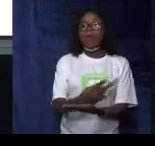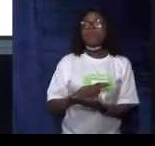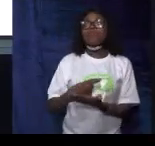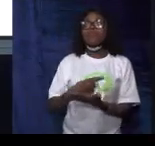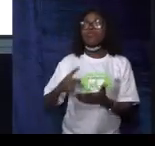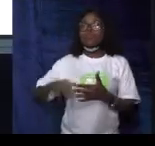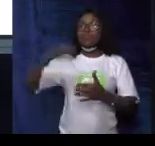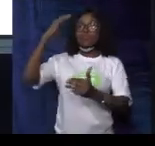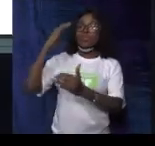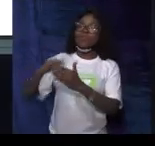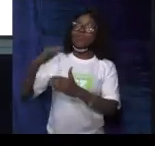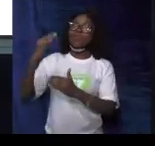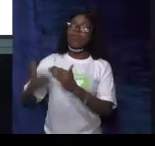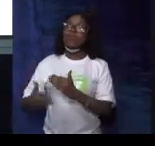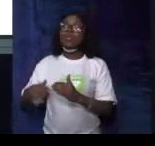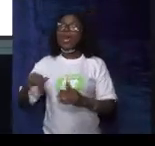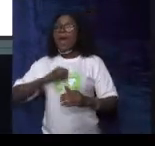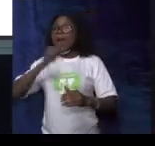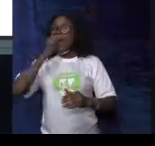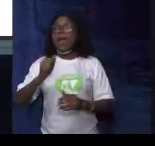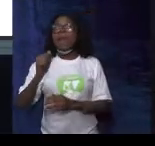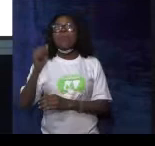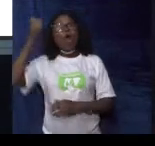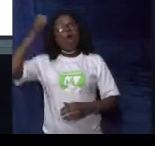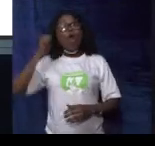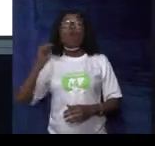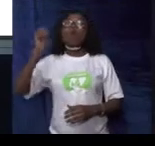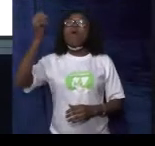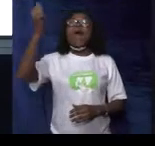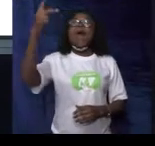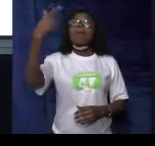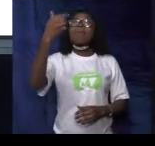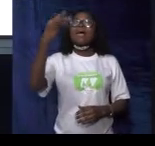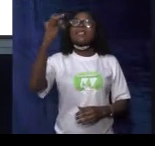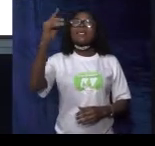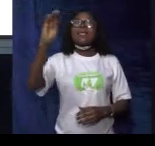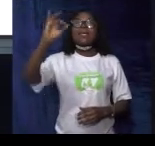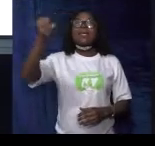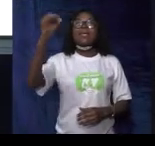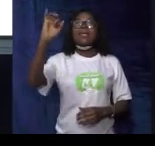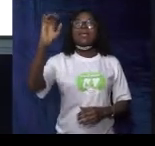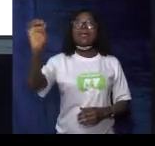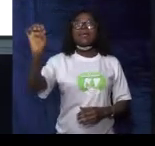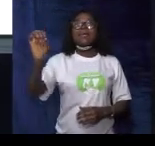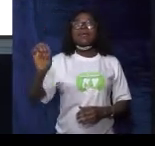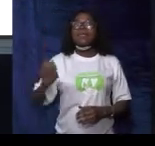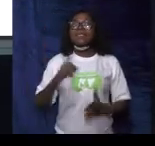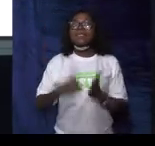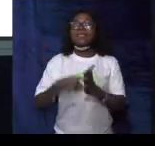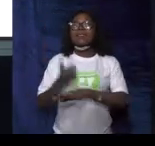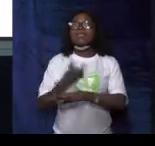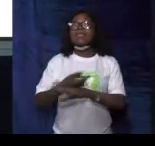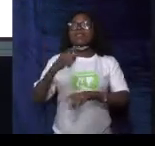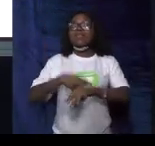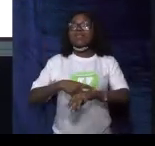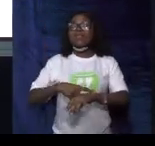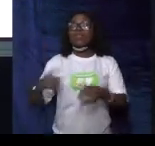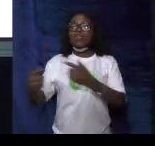revision sessions to a conclusion. I am Uncle Agbaje and this is mathematics time.